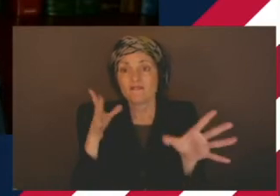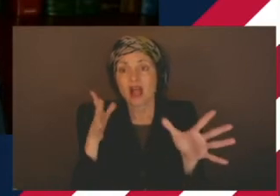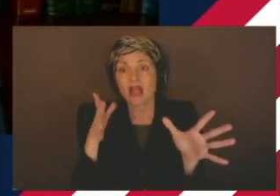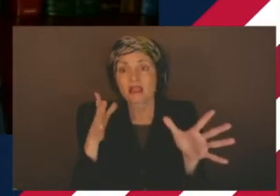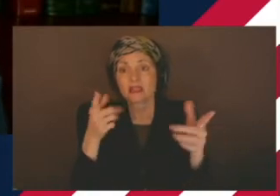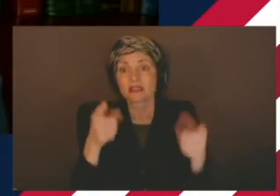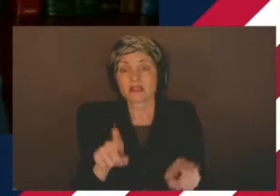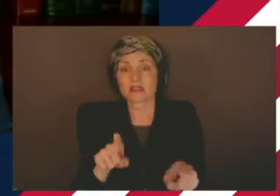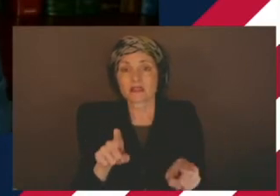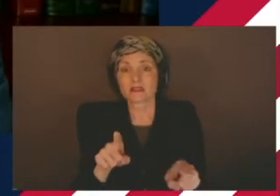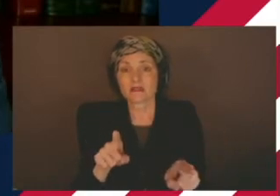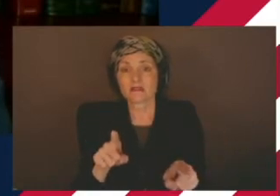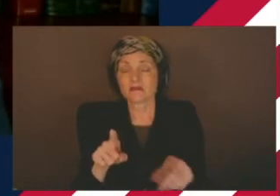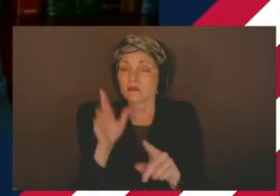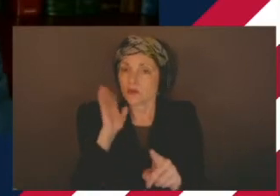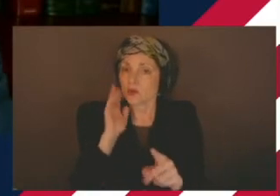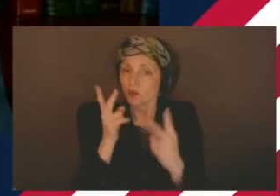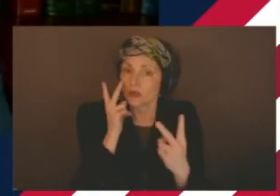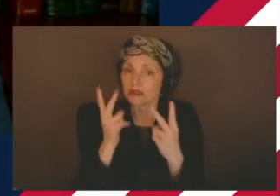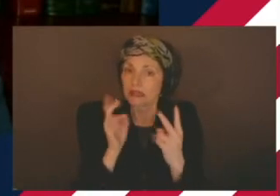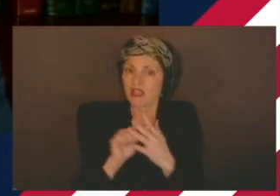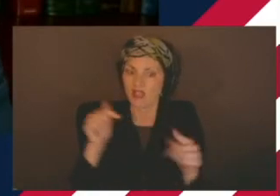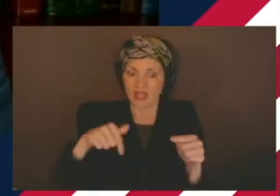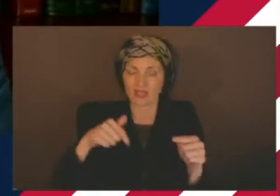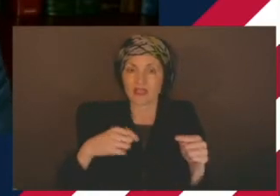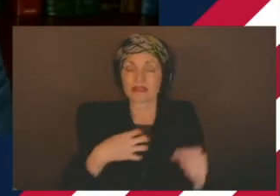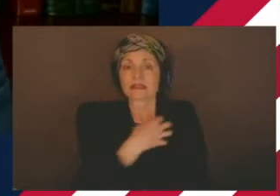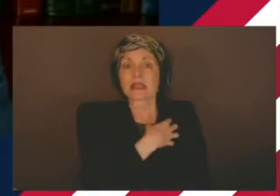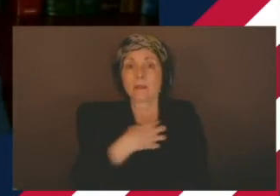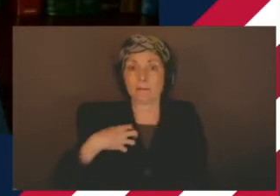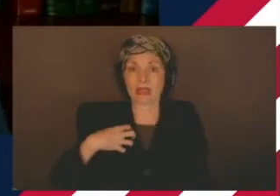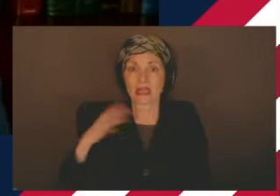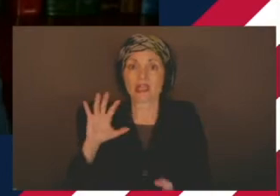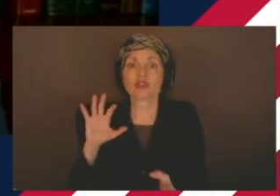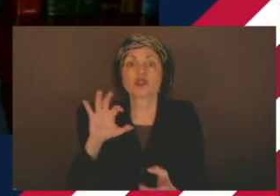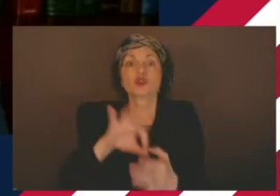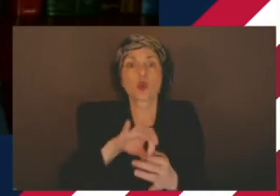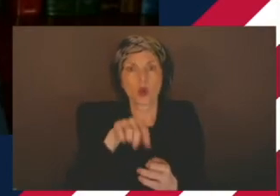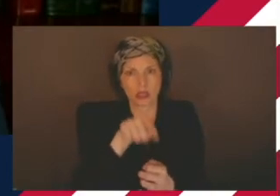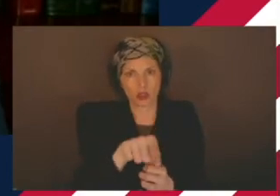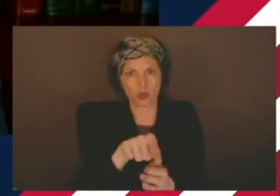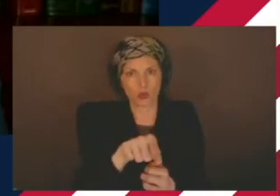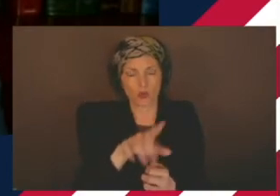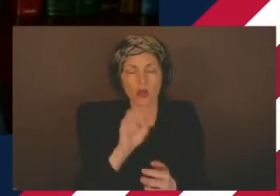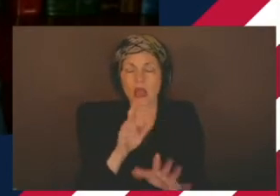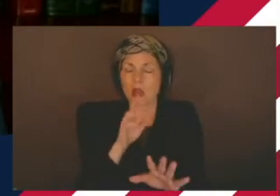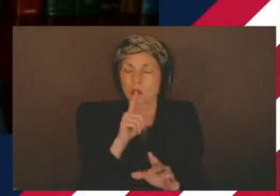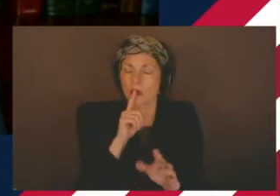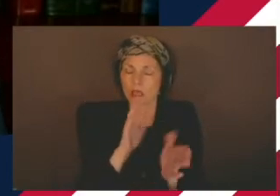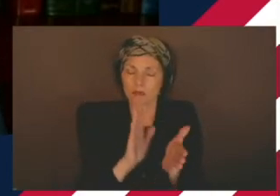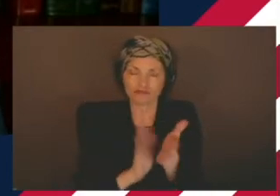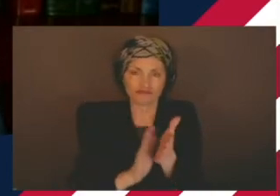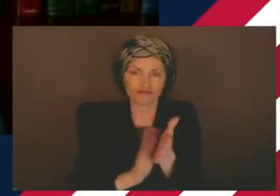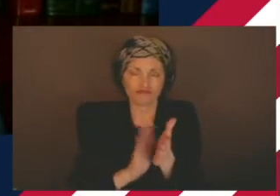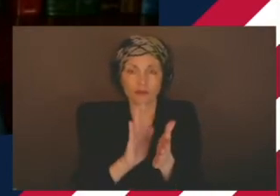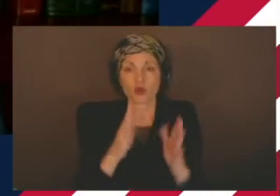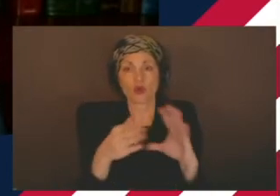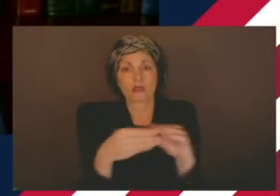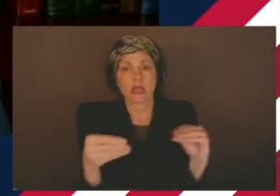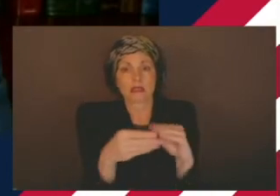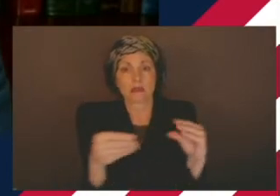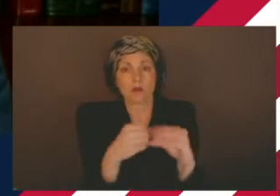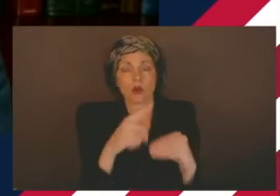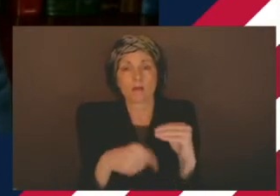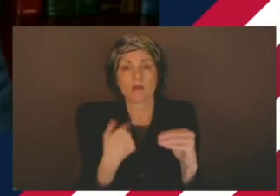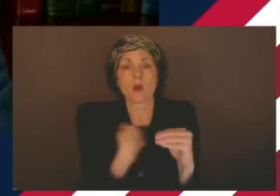this committee joins you in the commitment, and I appreciate your testimony about what we need to do. But one of the other things that we want to hear about is